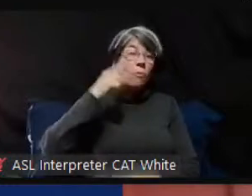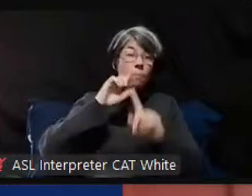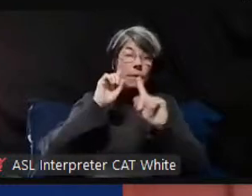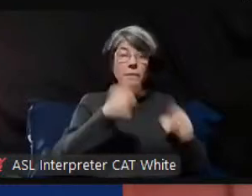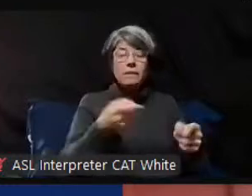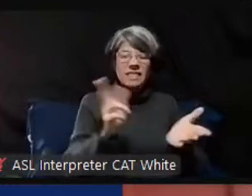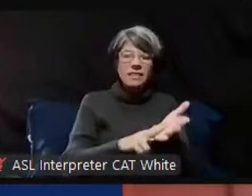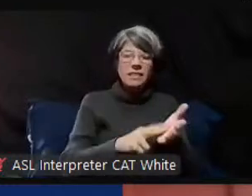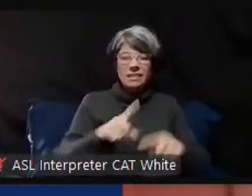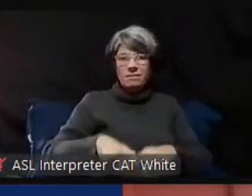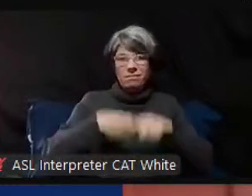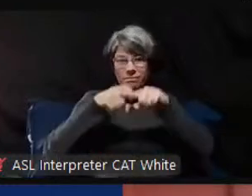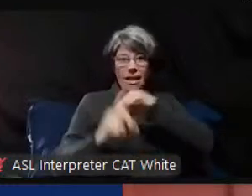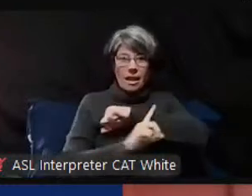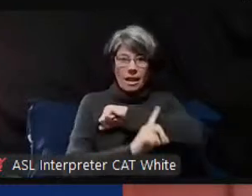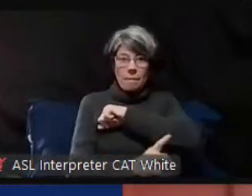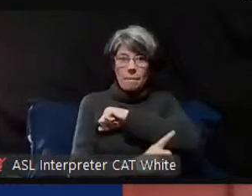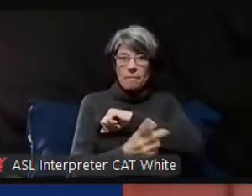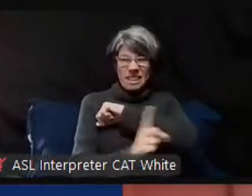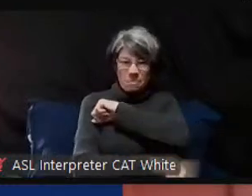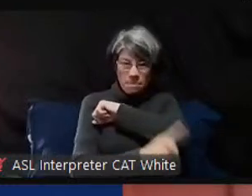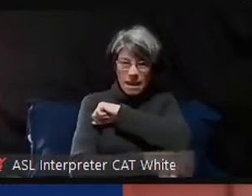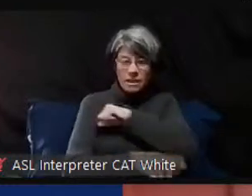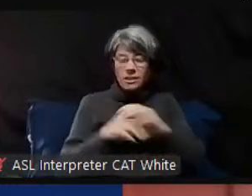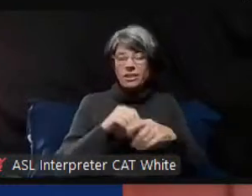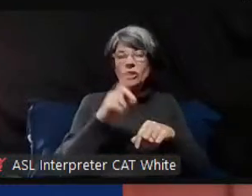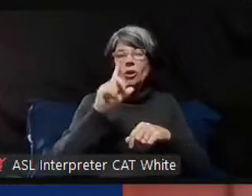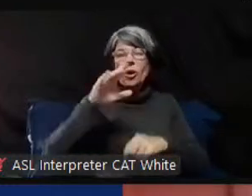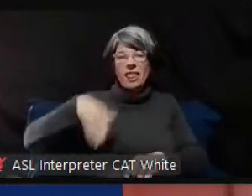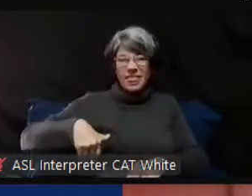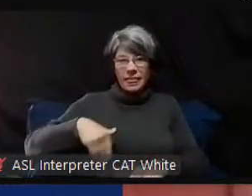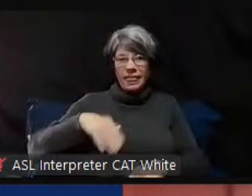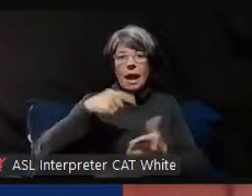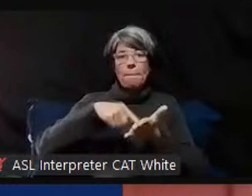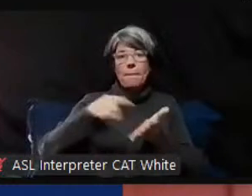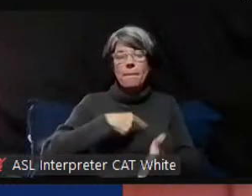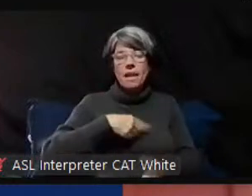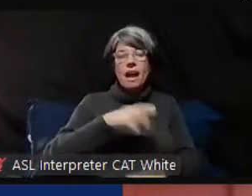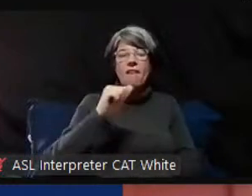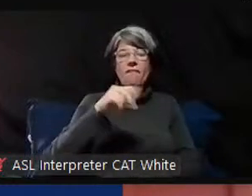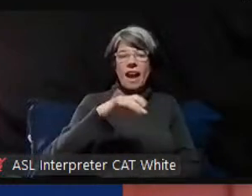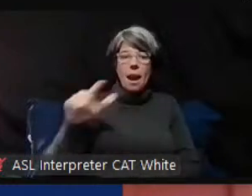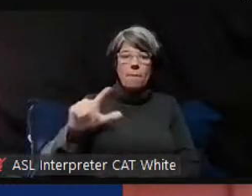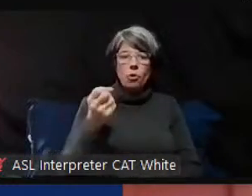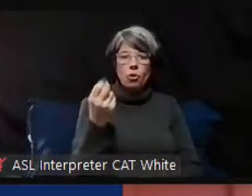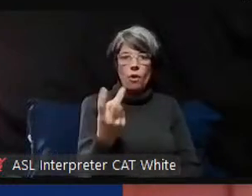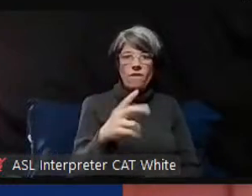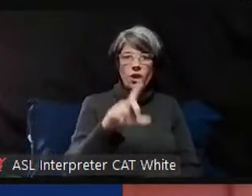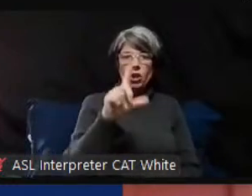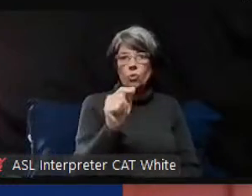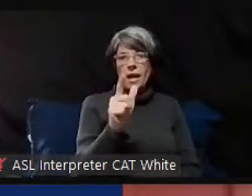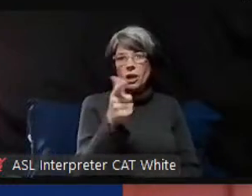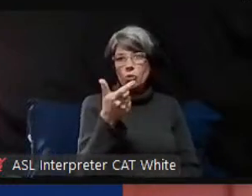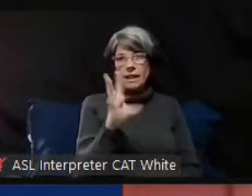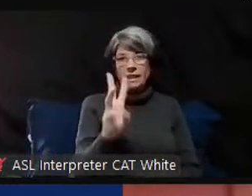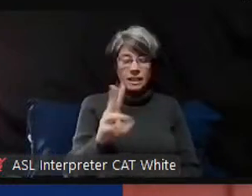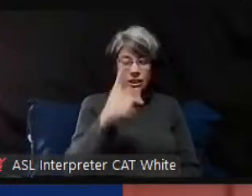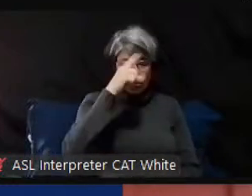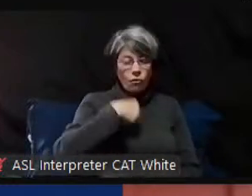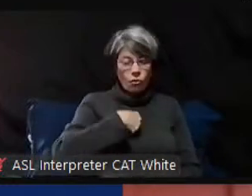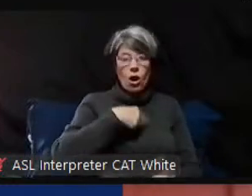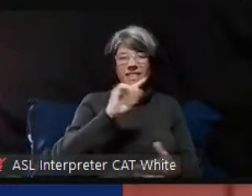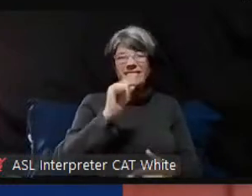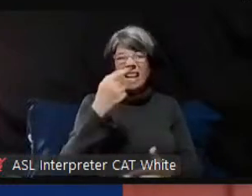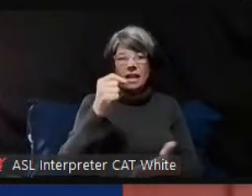suspending penalties, interest, and cost on late payments until April 10th of 2026 for taxes that are due in 2025